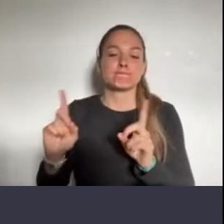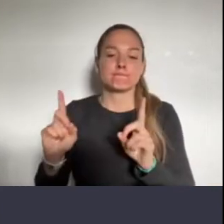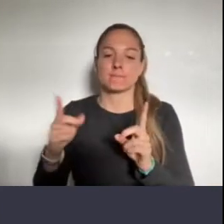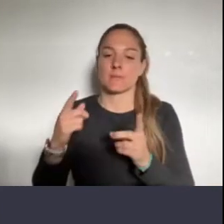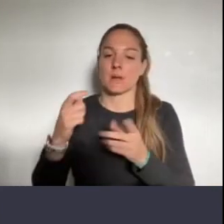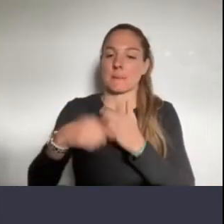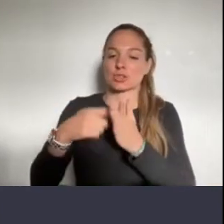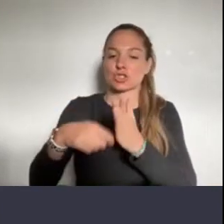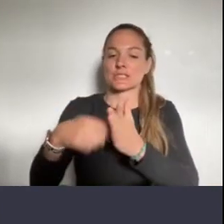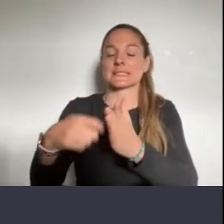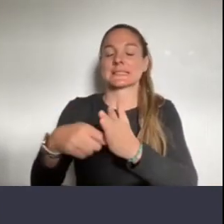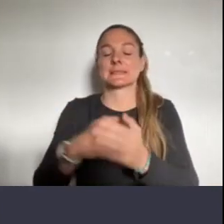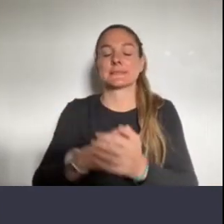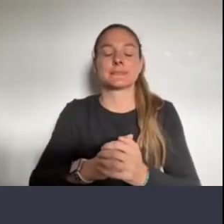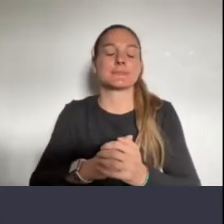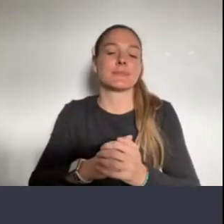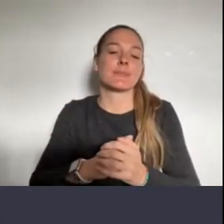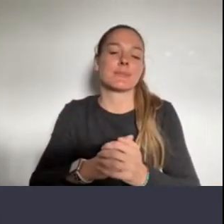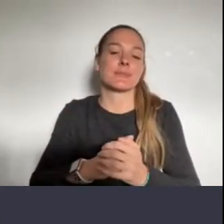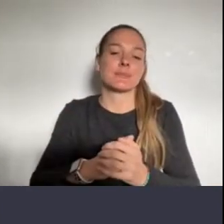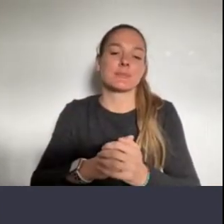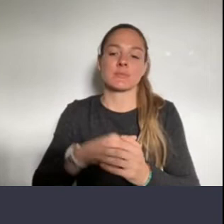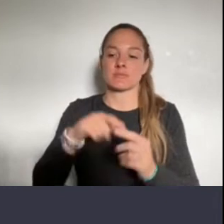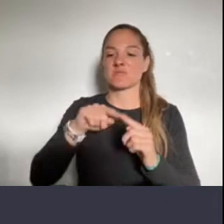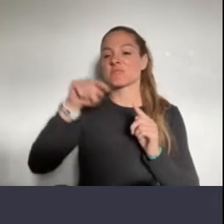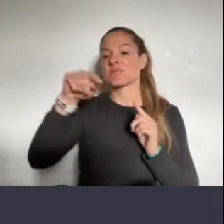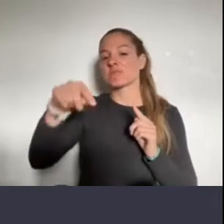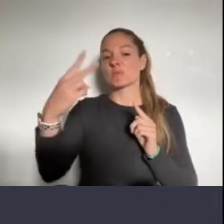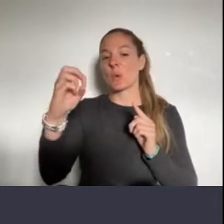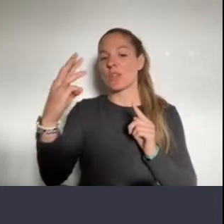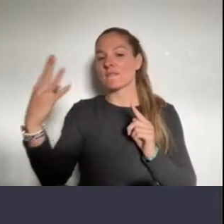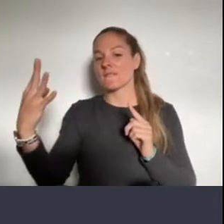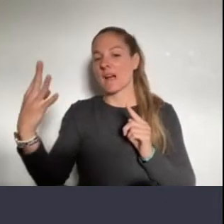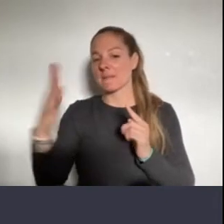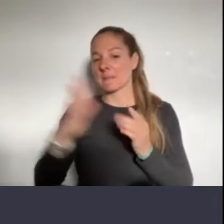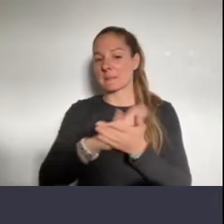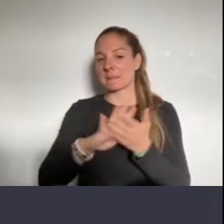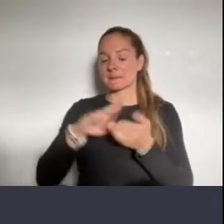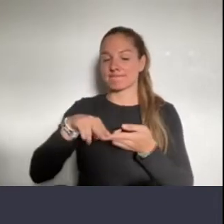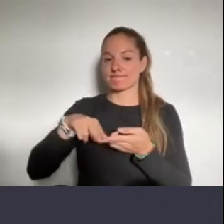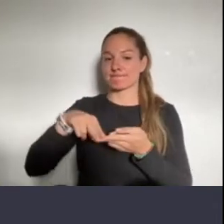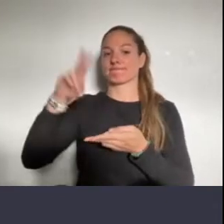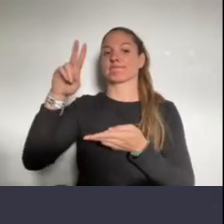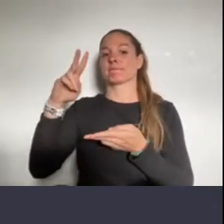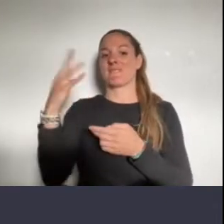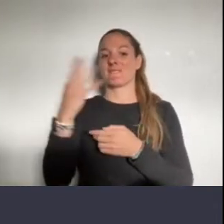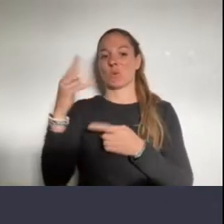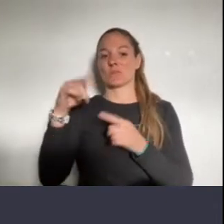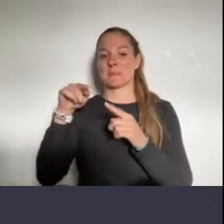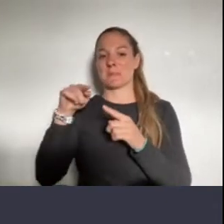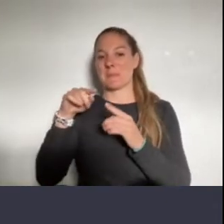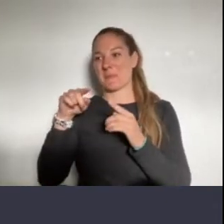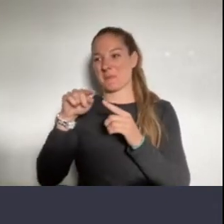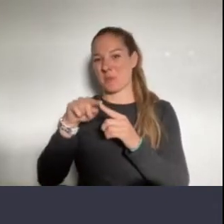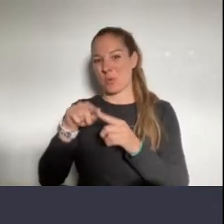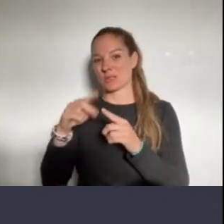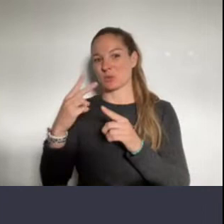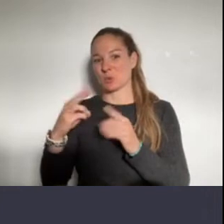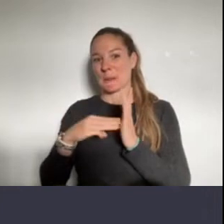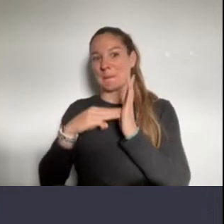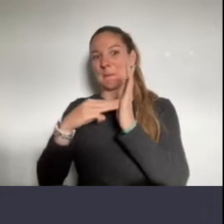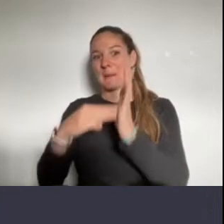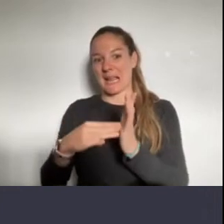commissioning, for example, is that by 2035 there could be up to 14.2 million adults in the UK who have some